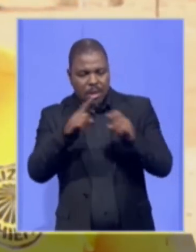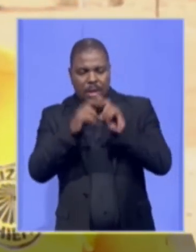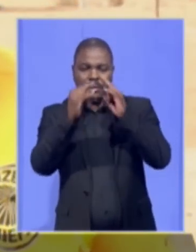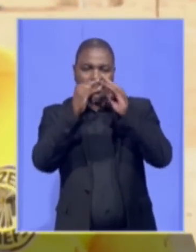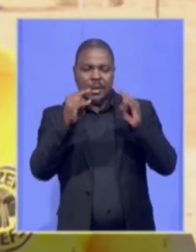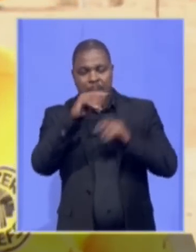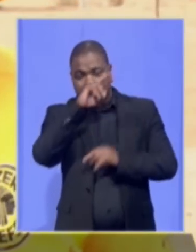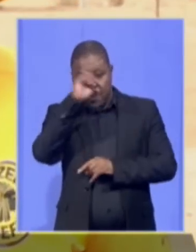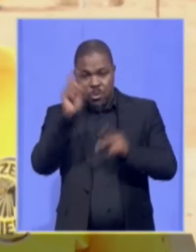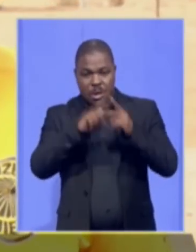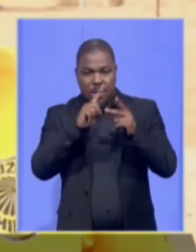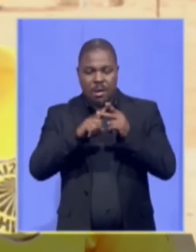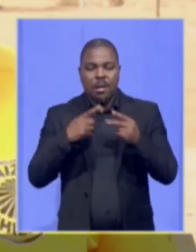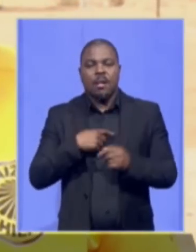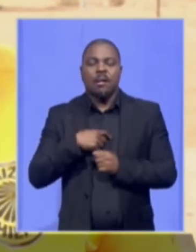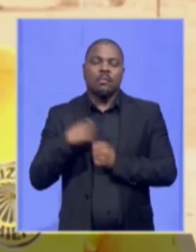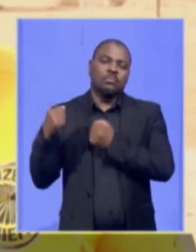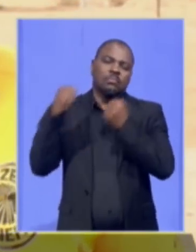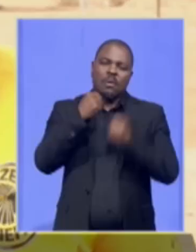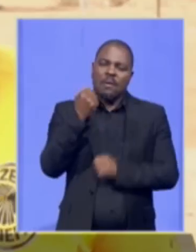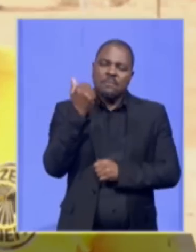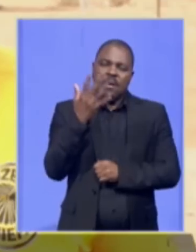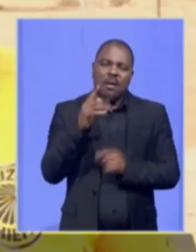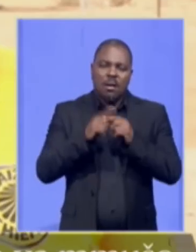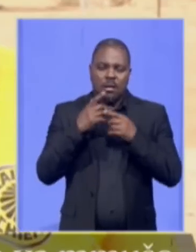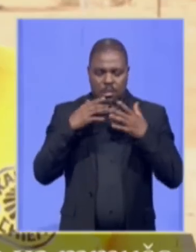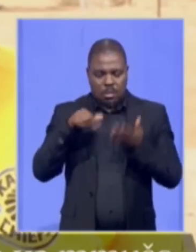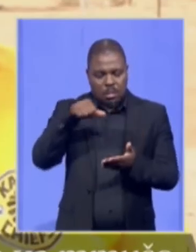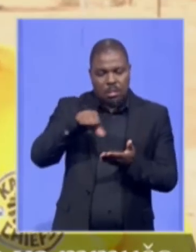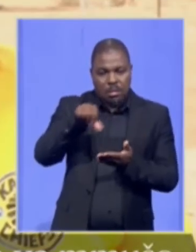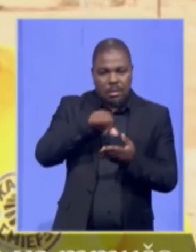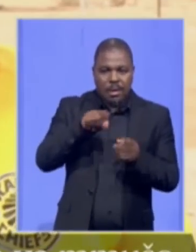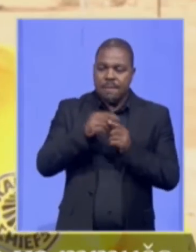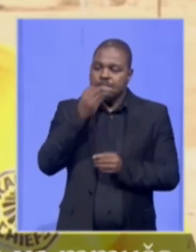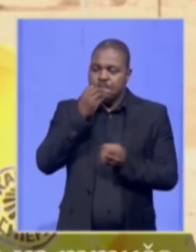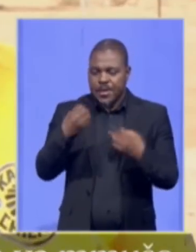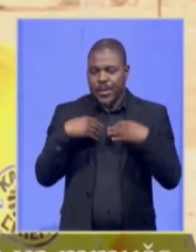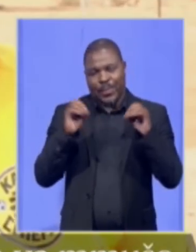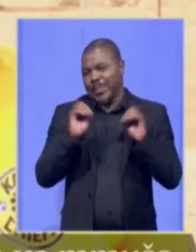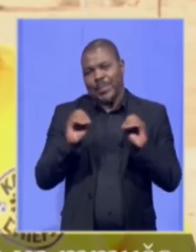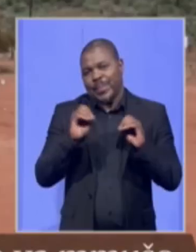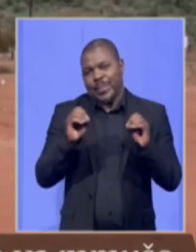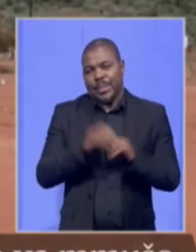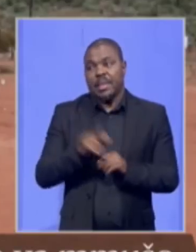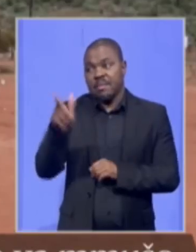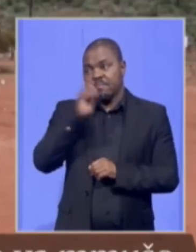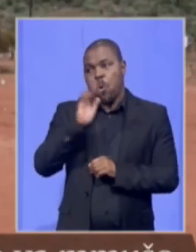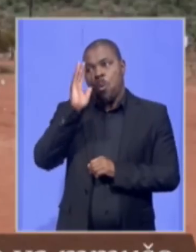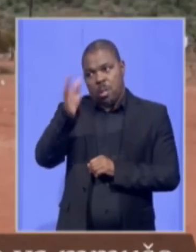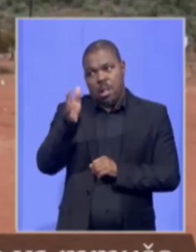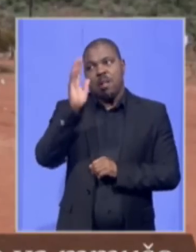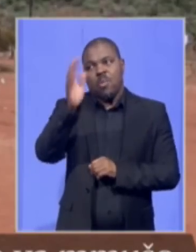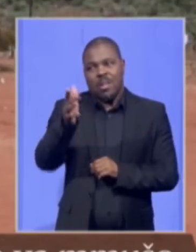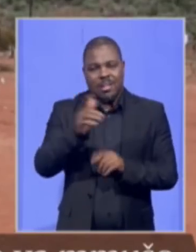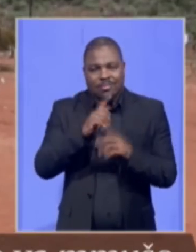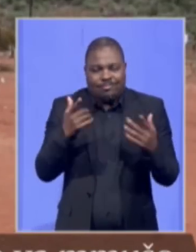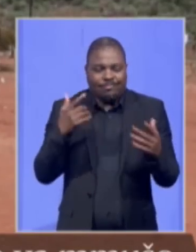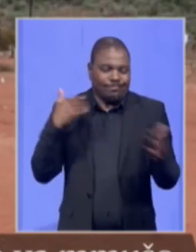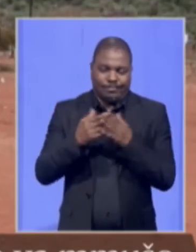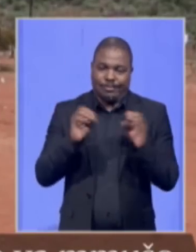mape ya mahlano e tša go hlapa e tša go tlola dijo tšona wa sa ba mpha tšona ba no re di tlatla mare